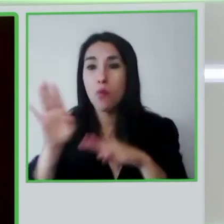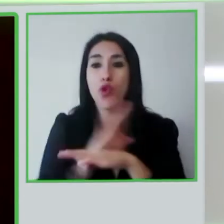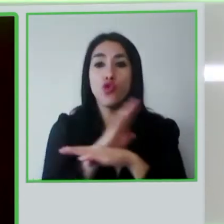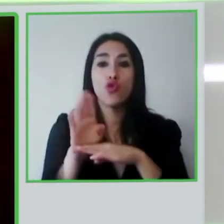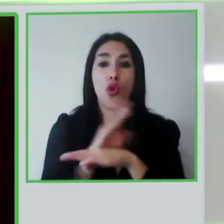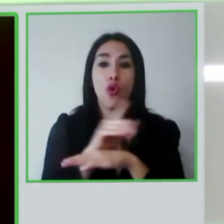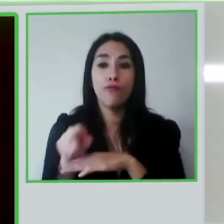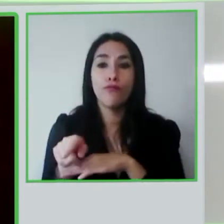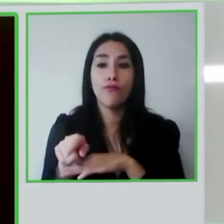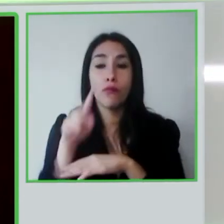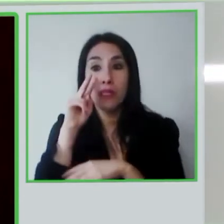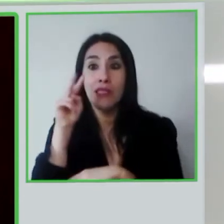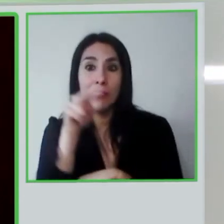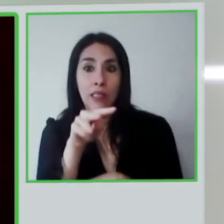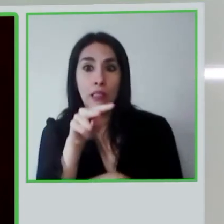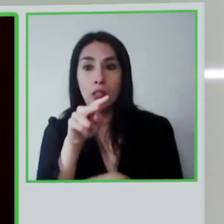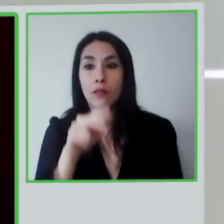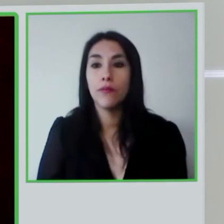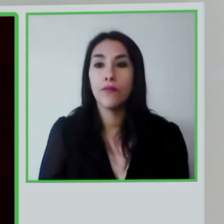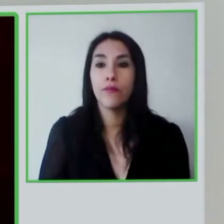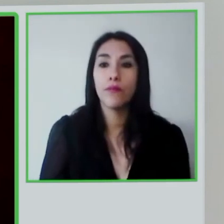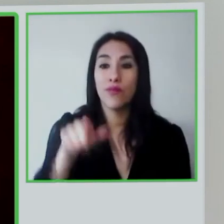created, which is coordinated to